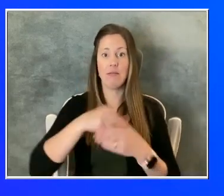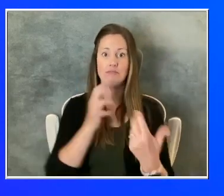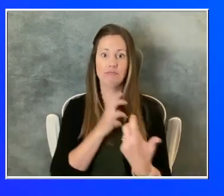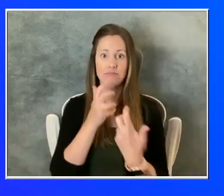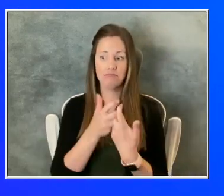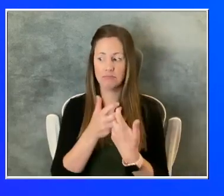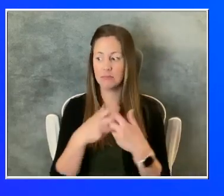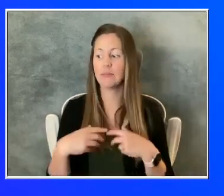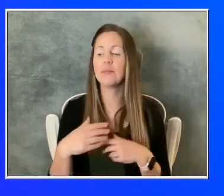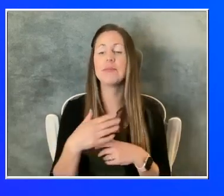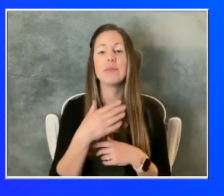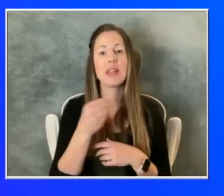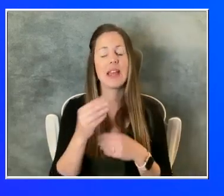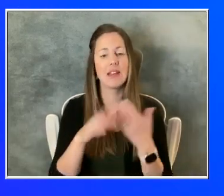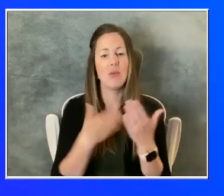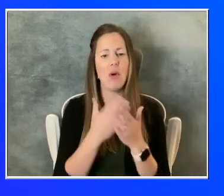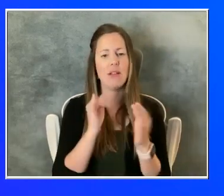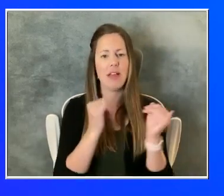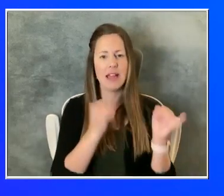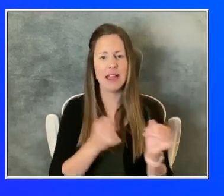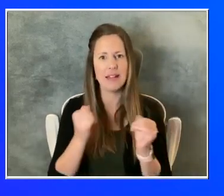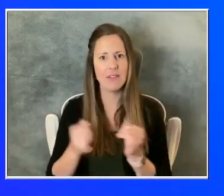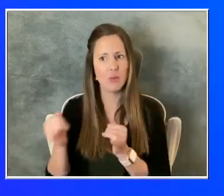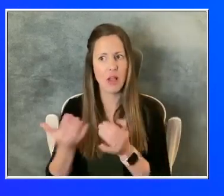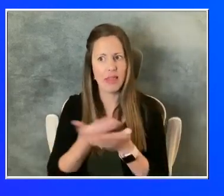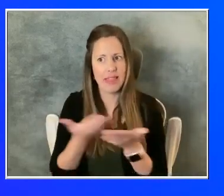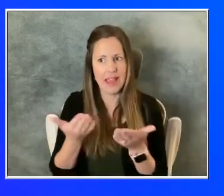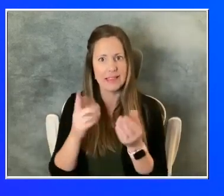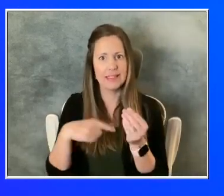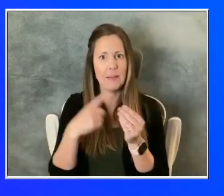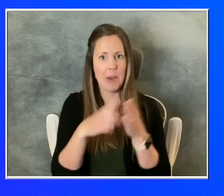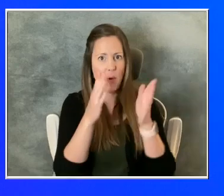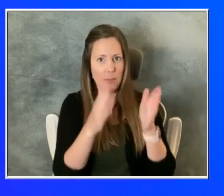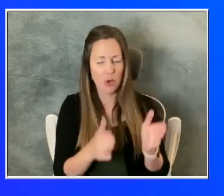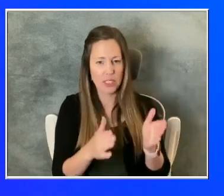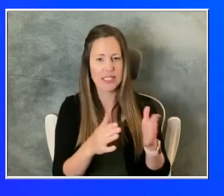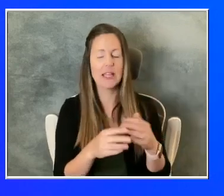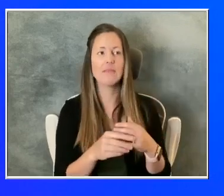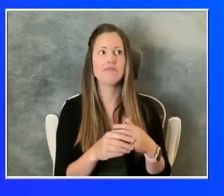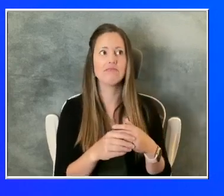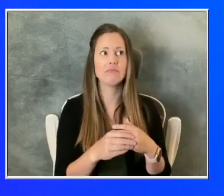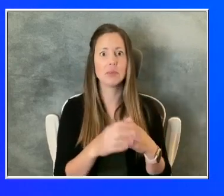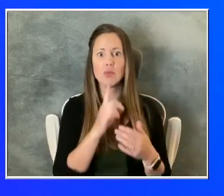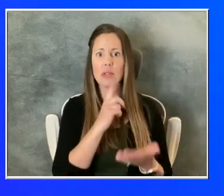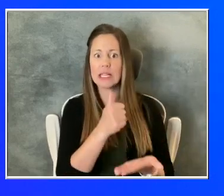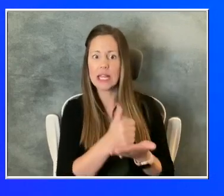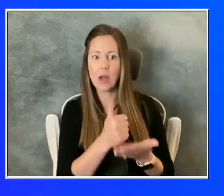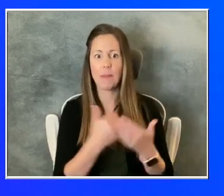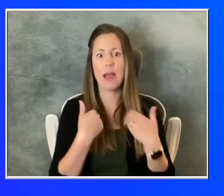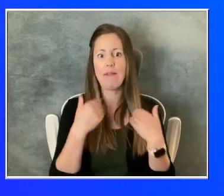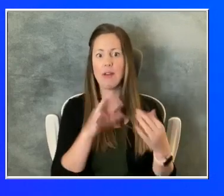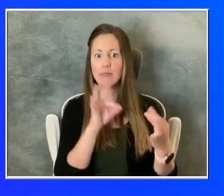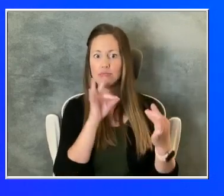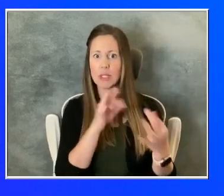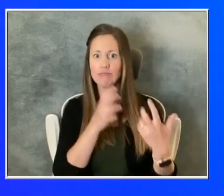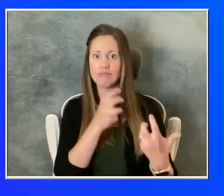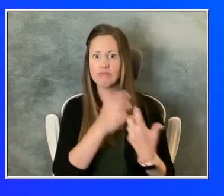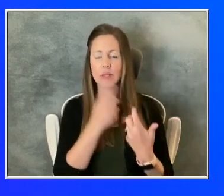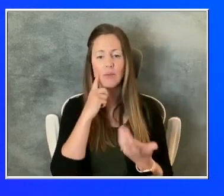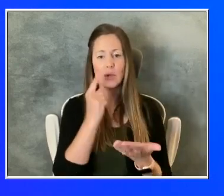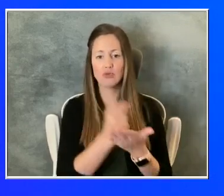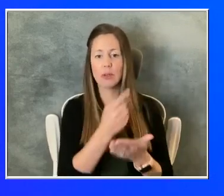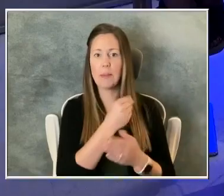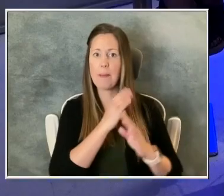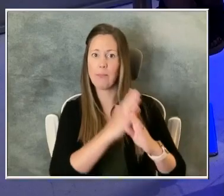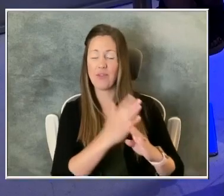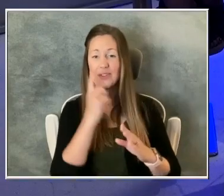individualized attributes that makes for a precise tailoring of treatment and prevention of disease. Well,